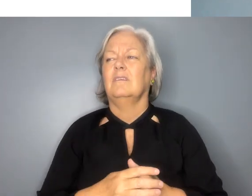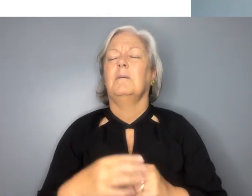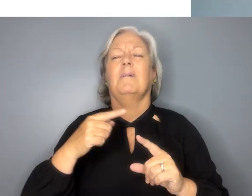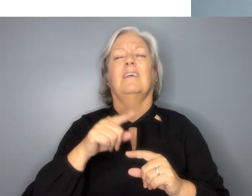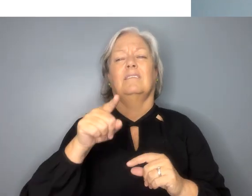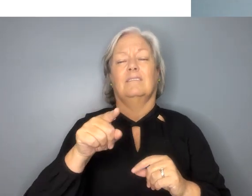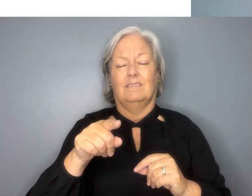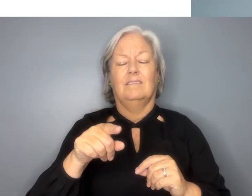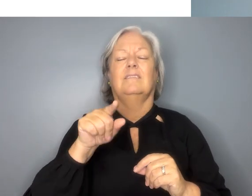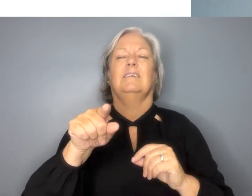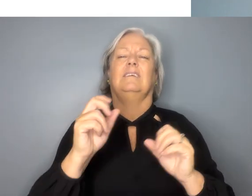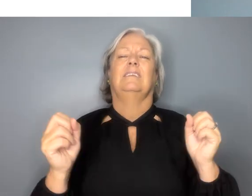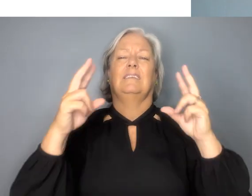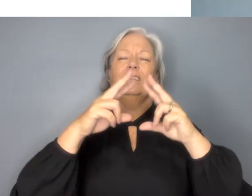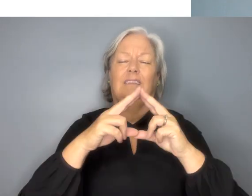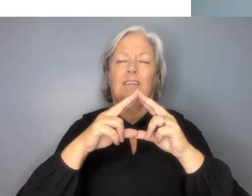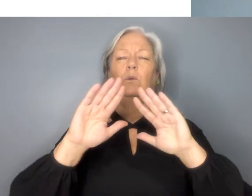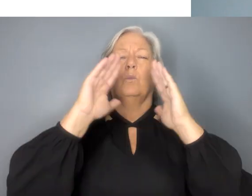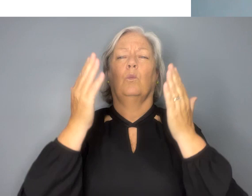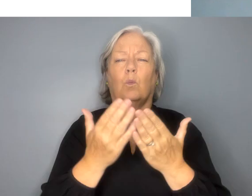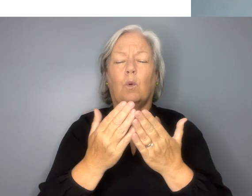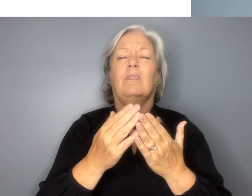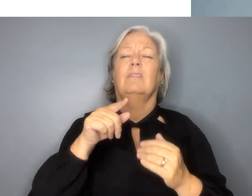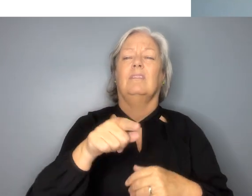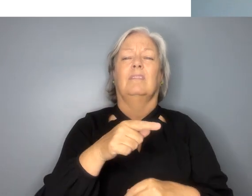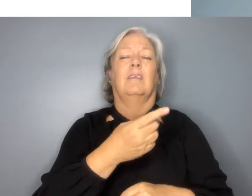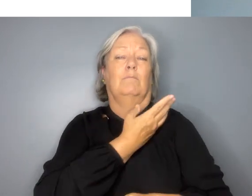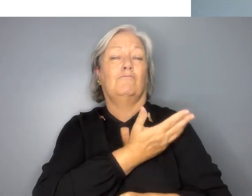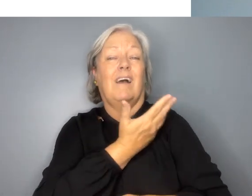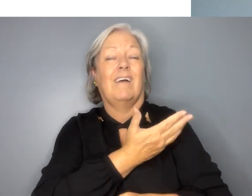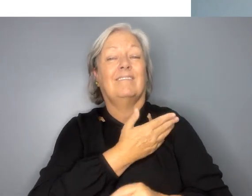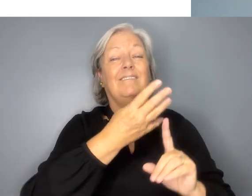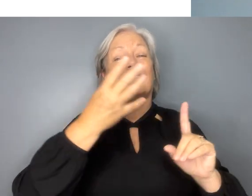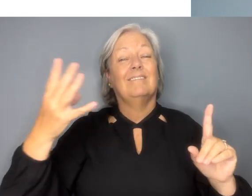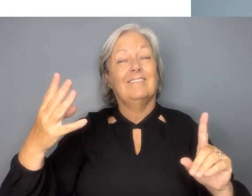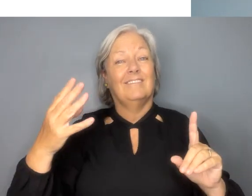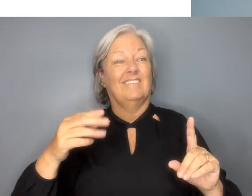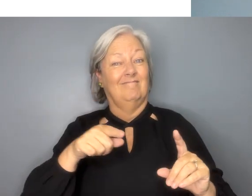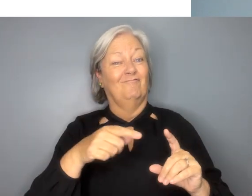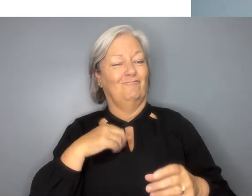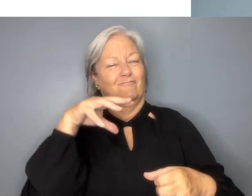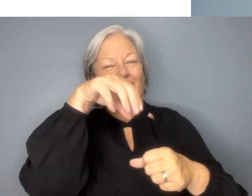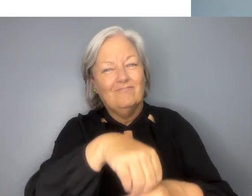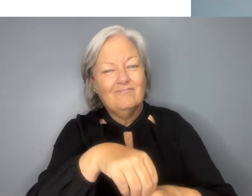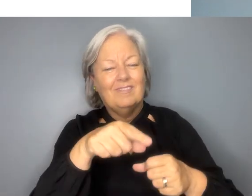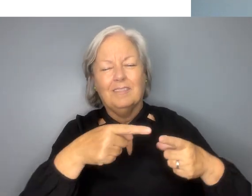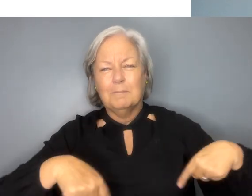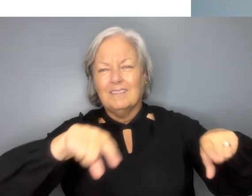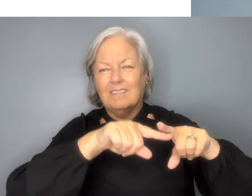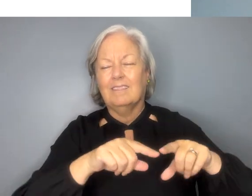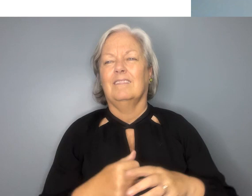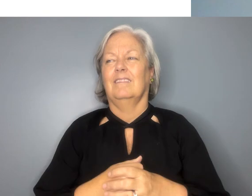with Disabilities at Sydney World Pride's Human Rights Conference in March this year, which feels like a long time ago now. And what we were finding that what